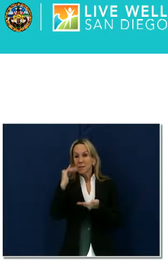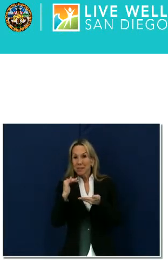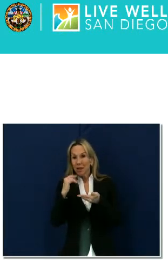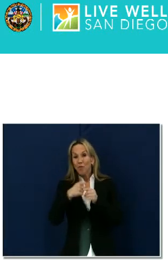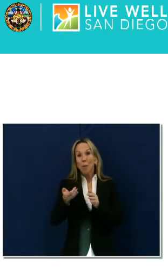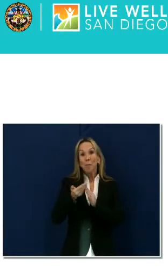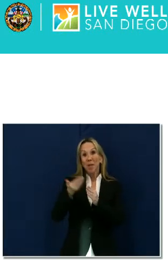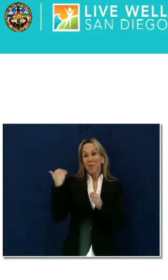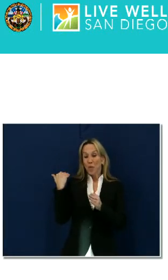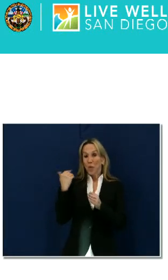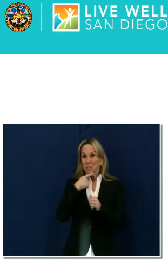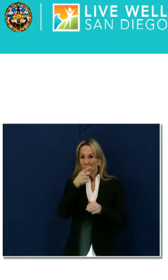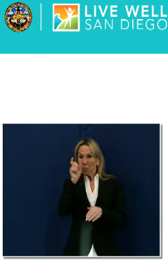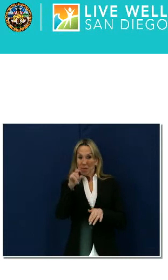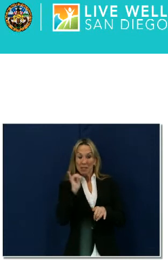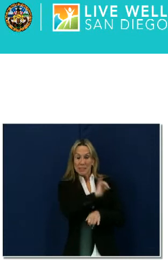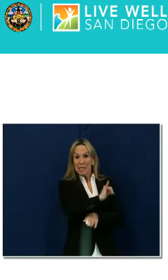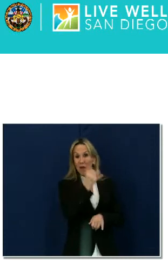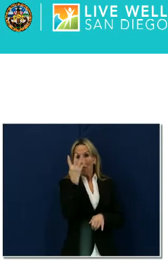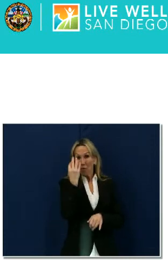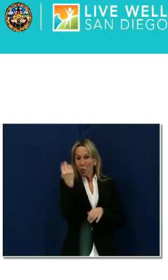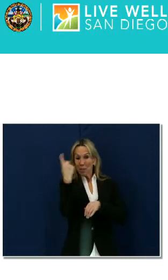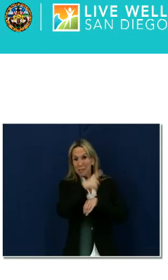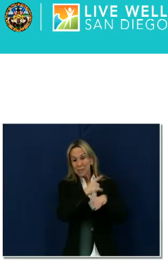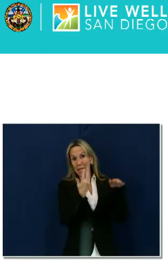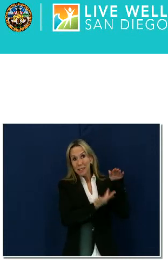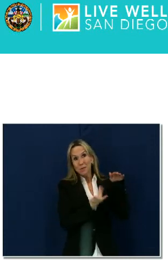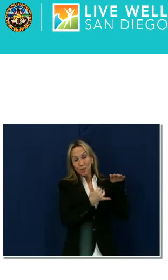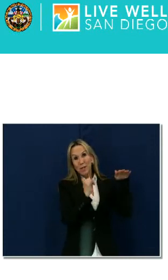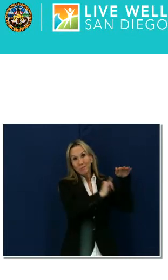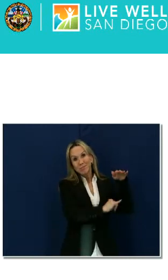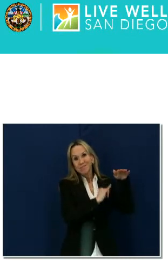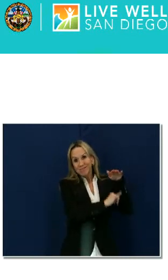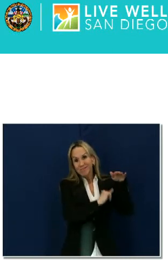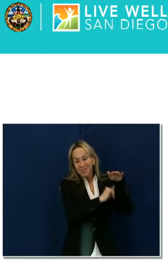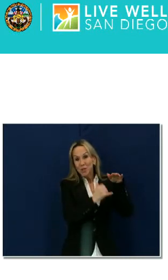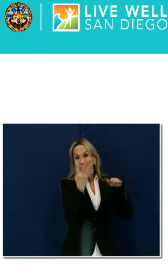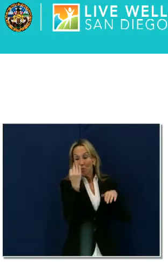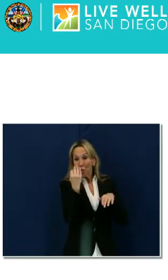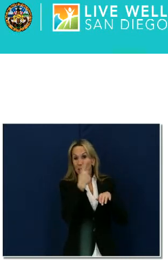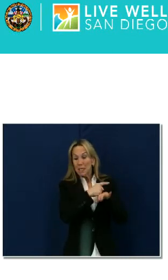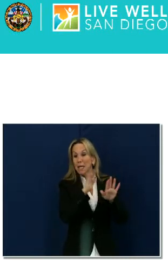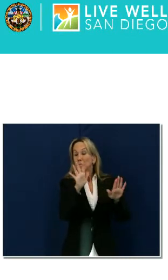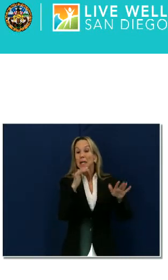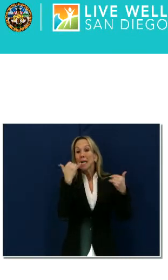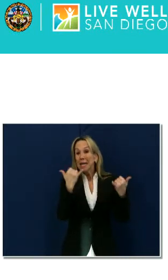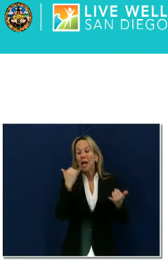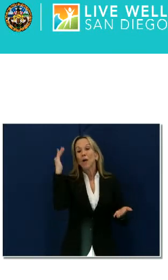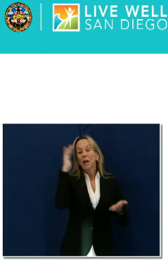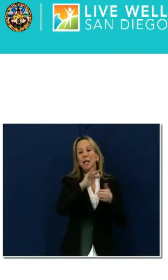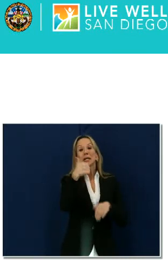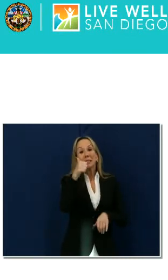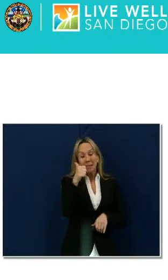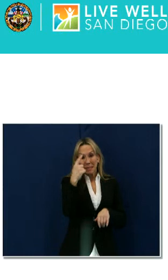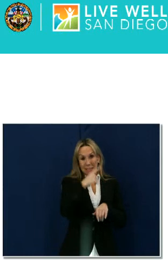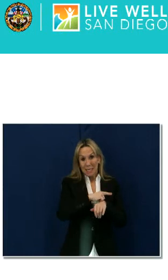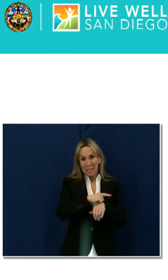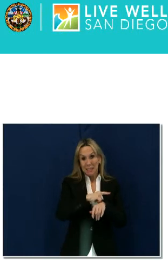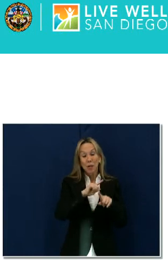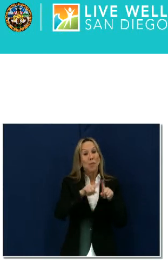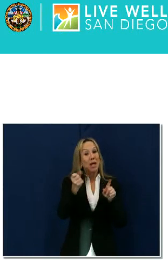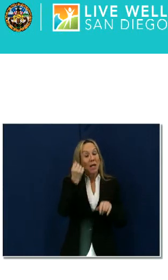prior 14-day quarantine period, which has not been eliminated. 14 days is still